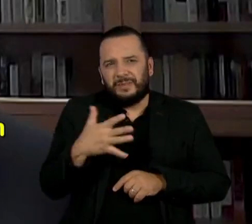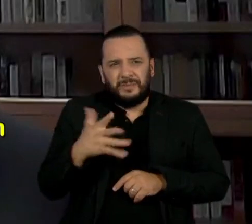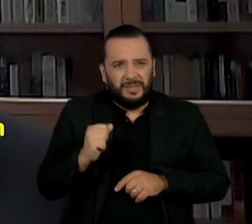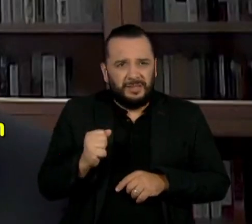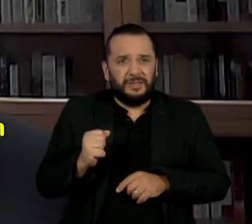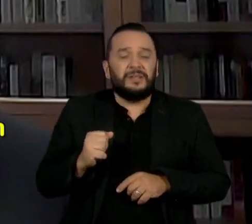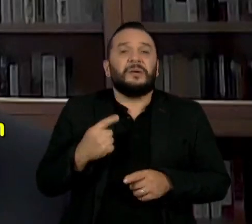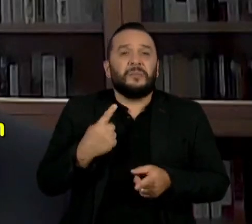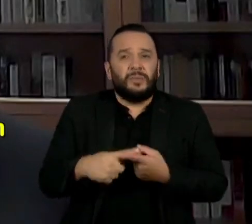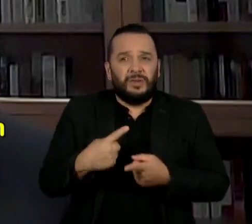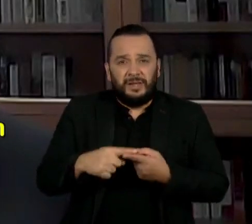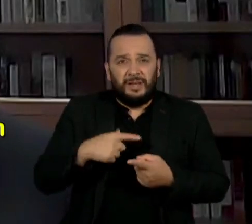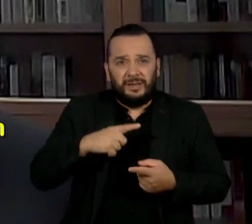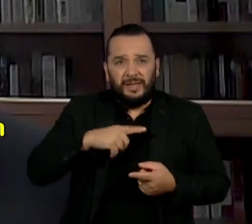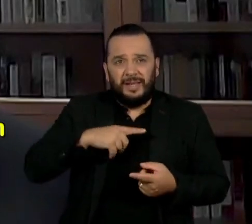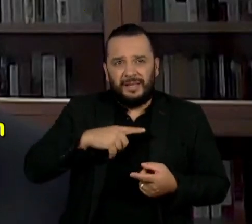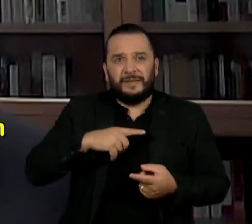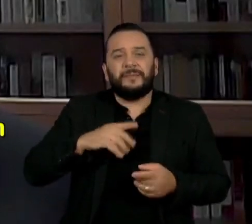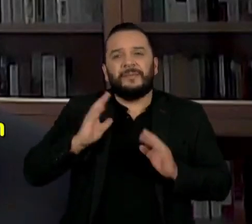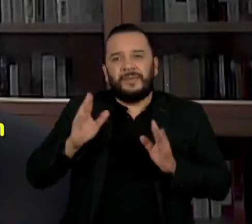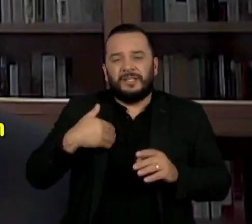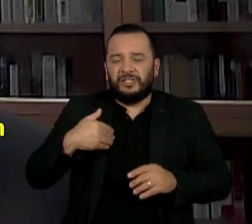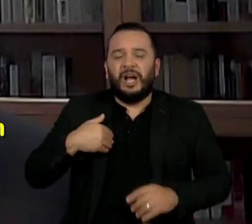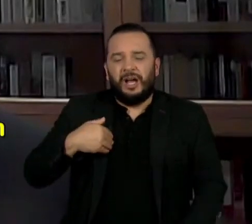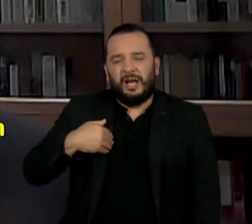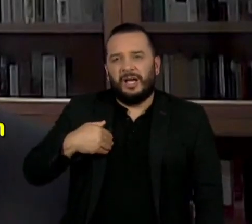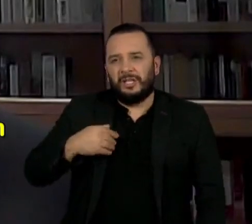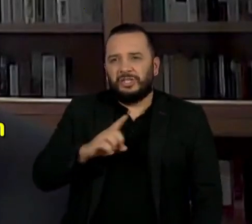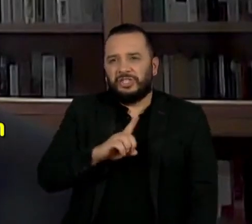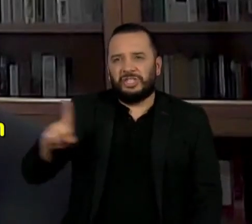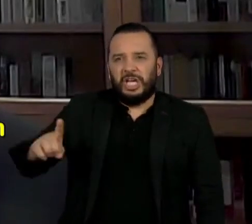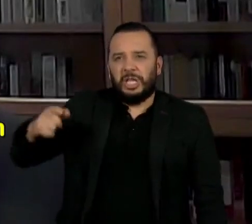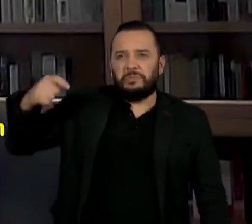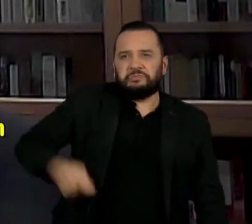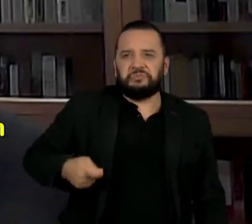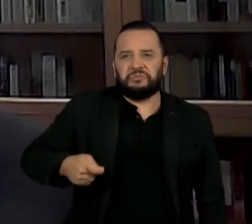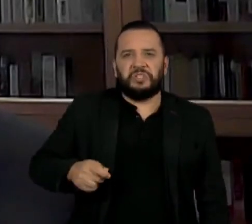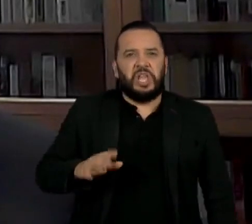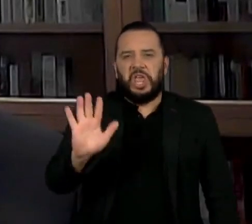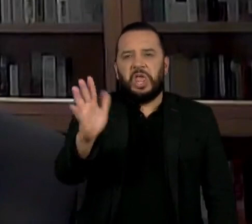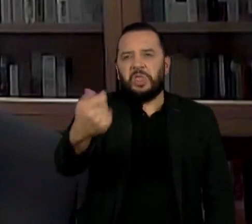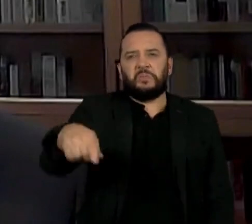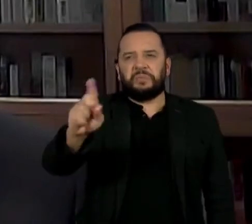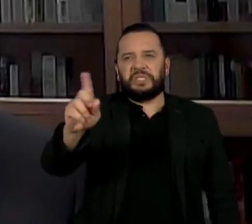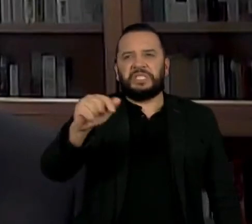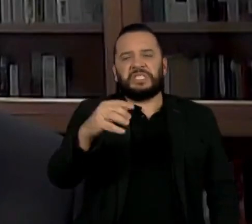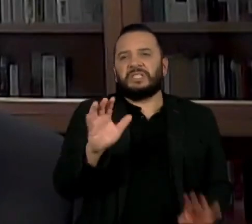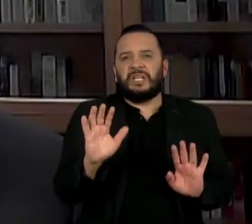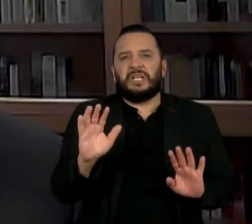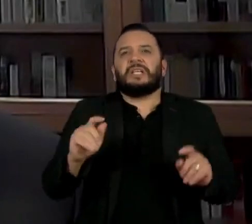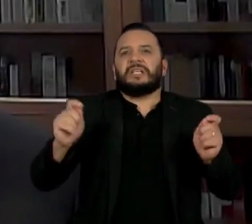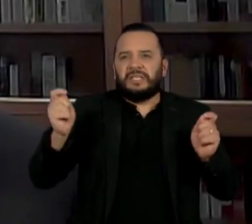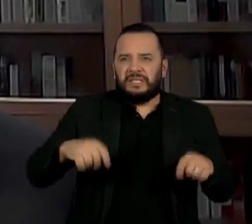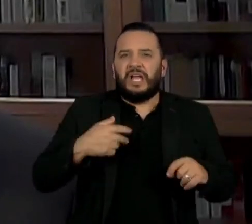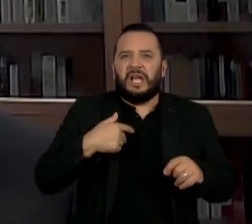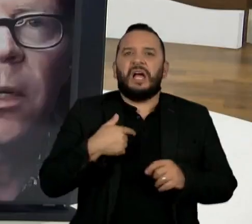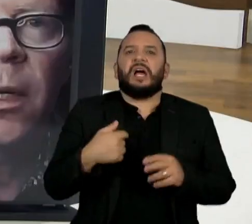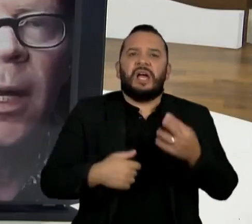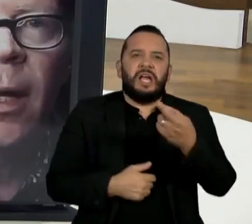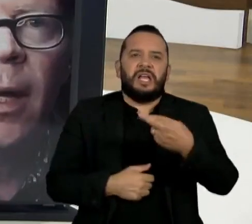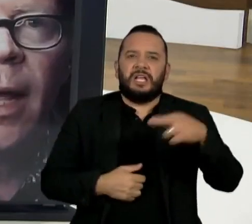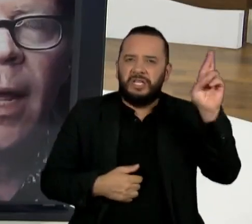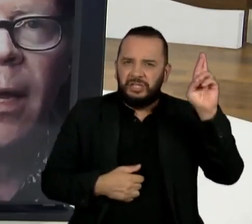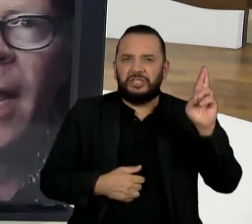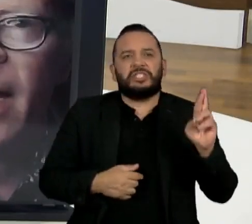by the hard right, people found, well, we just don't need that anymore. We can have our own secular